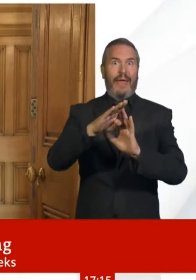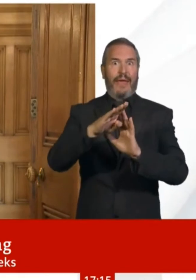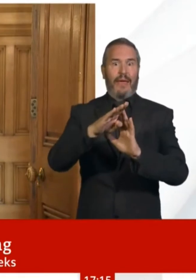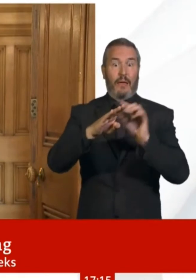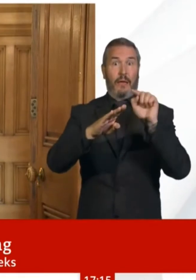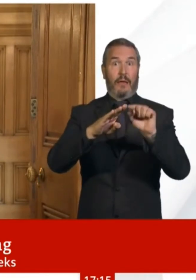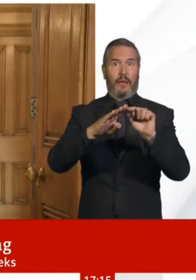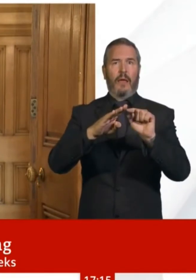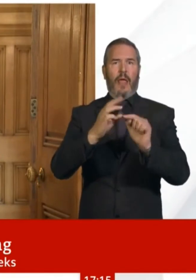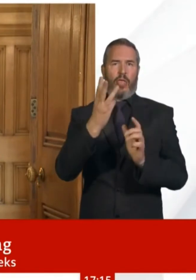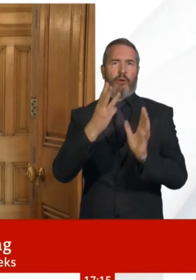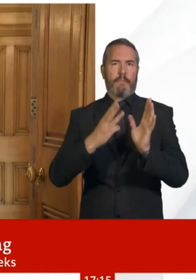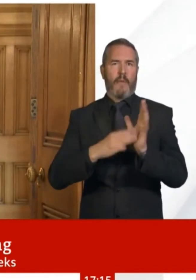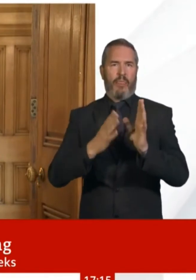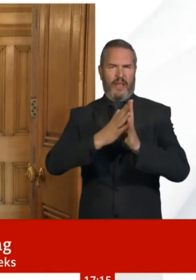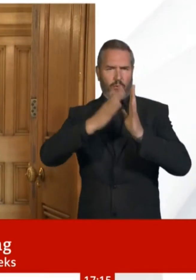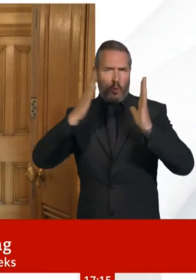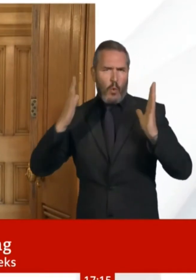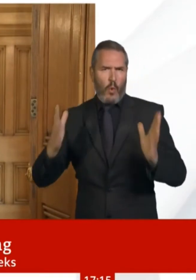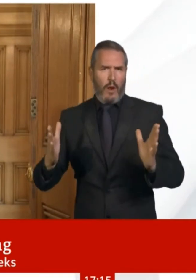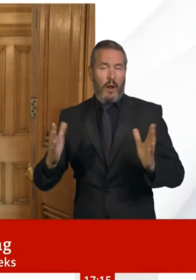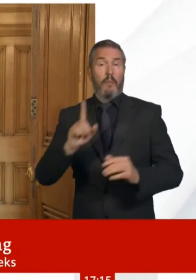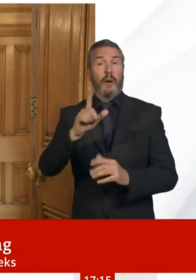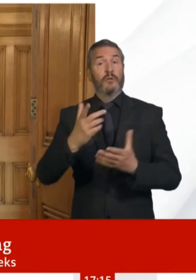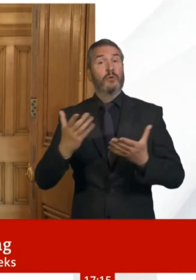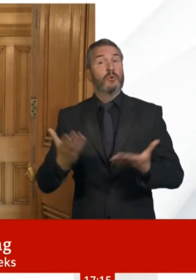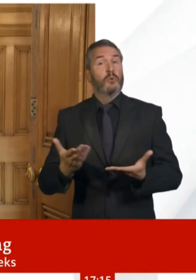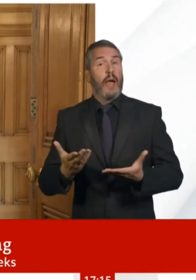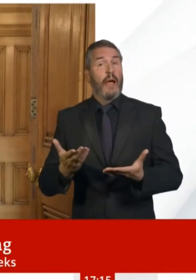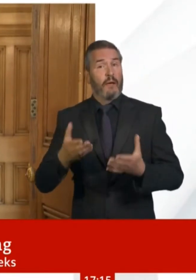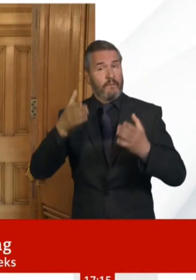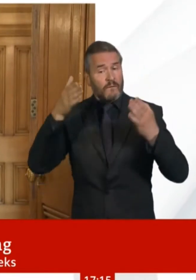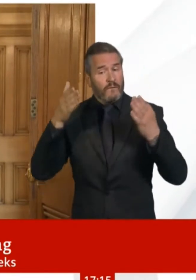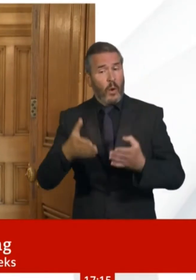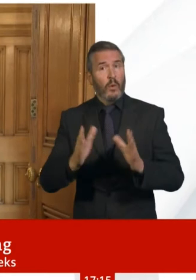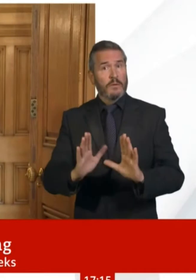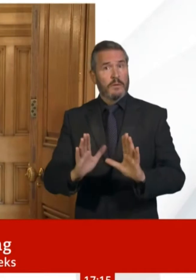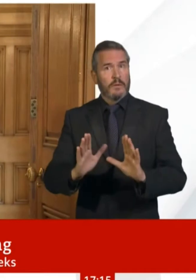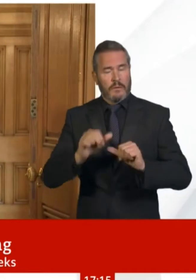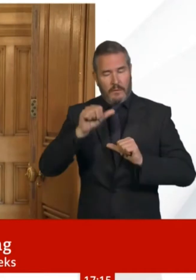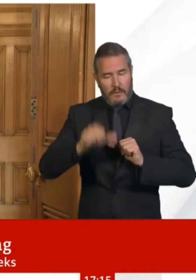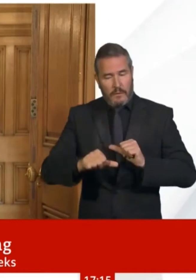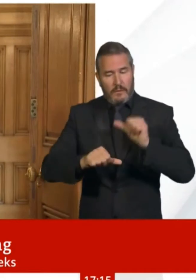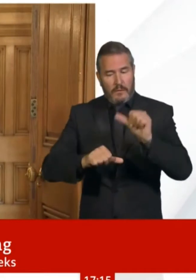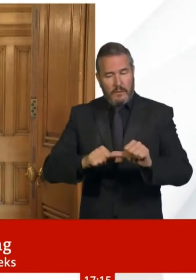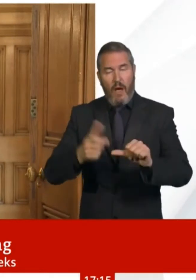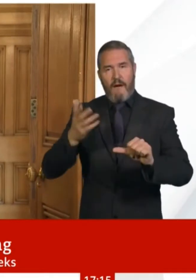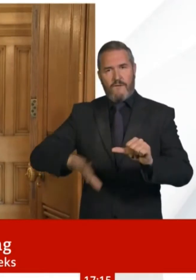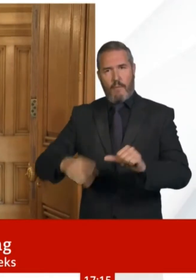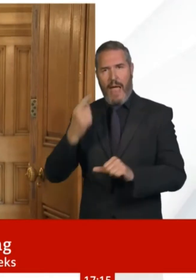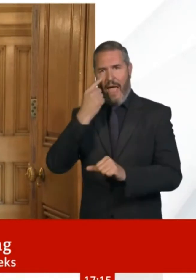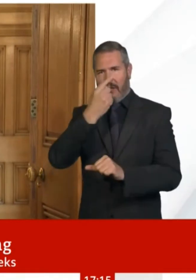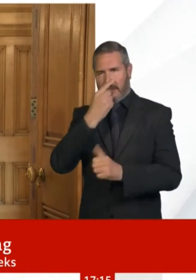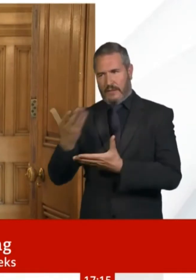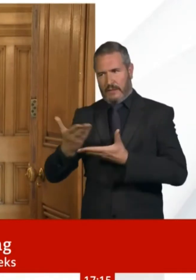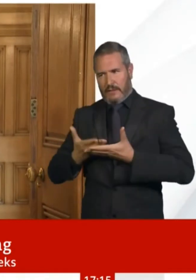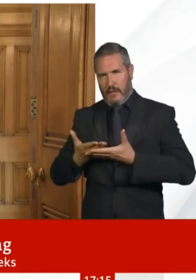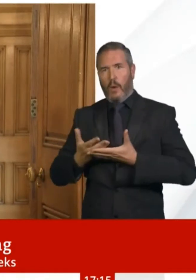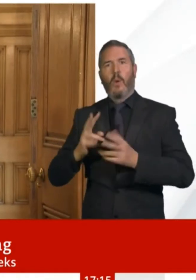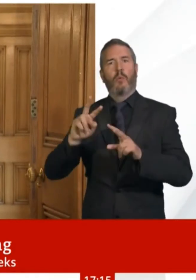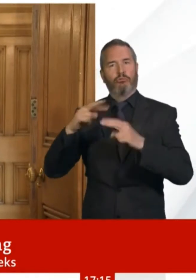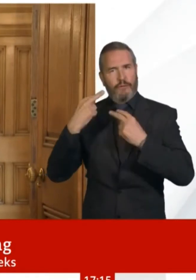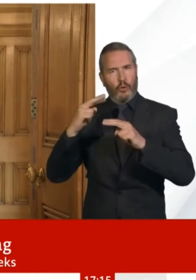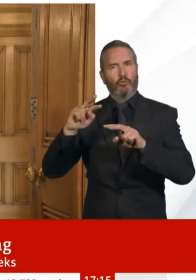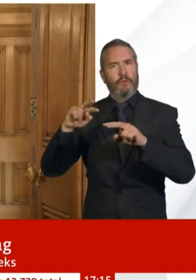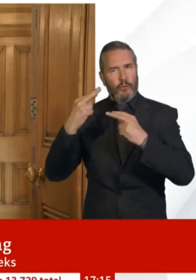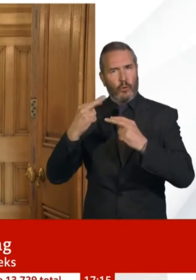the outline. But what we set out today is our approach, which will be step by step, guided by the evidence. It will be reviewed by SAGE